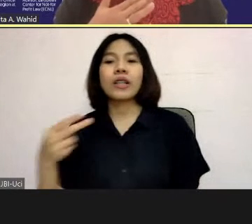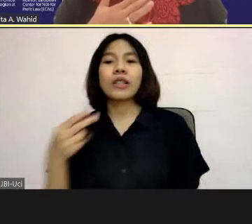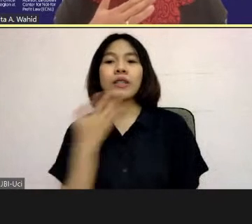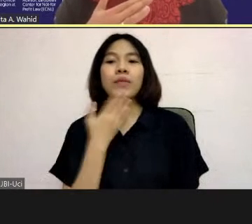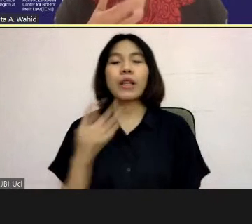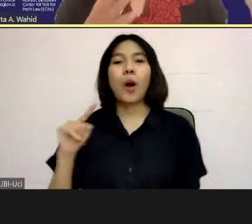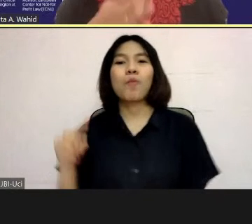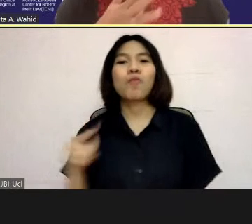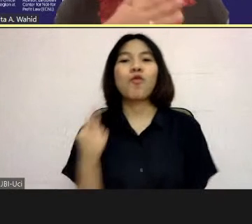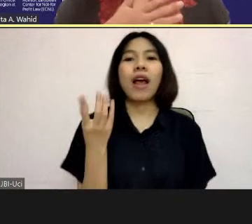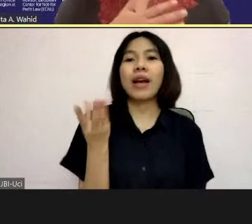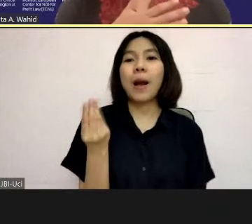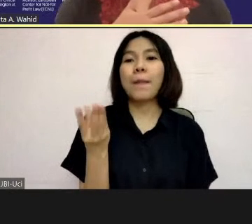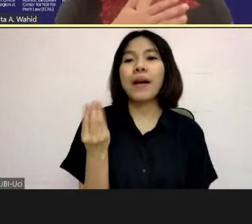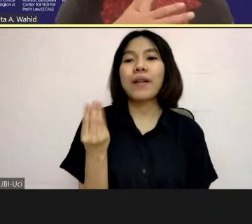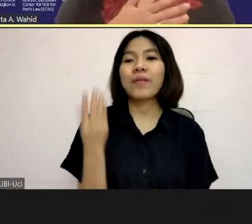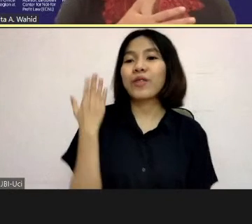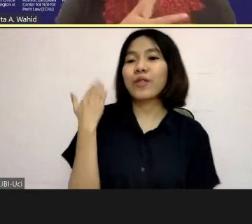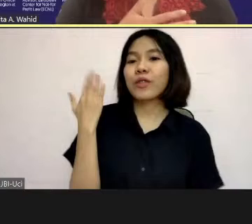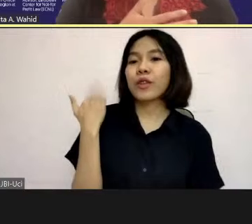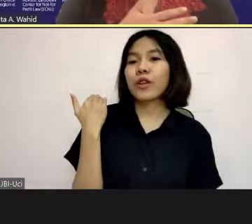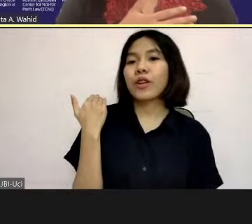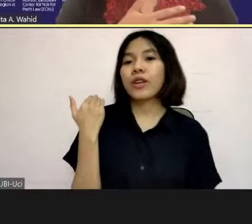this becomes something that's so